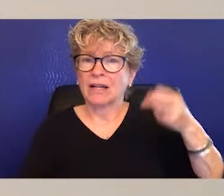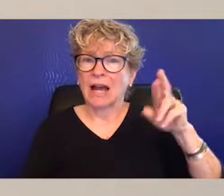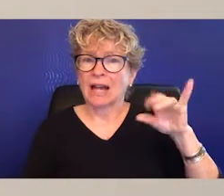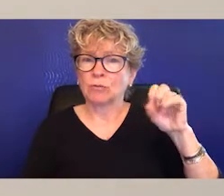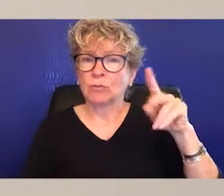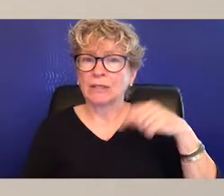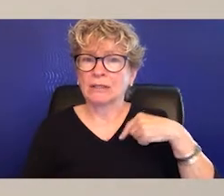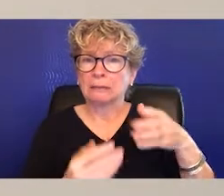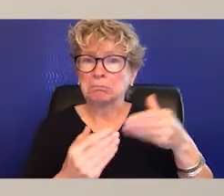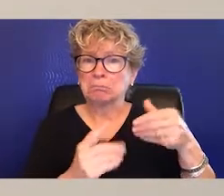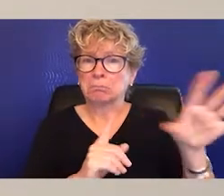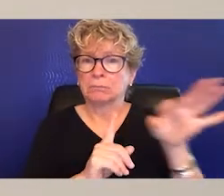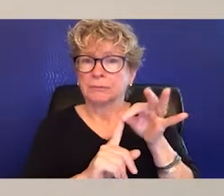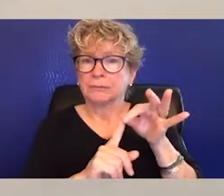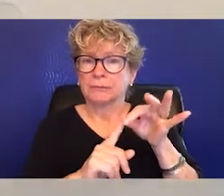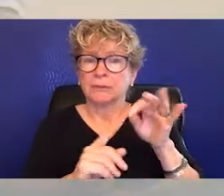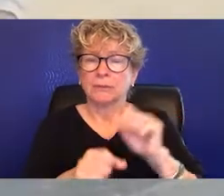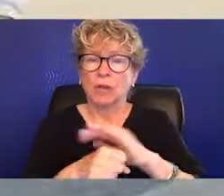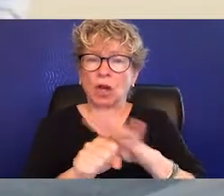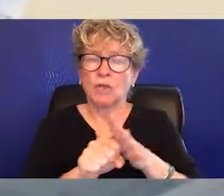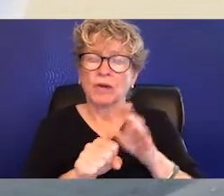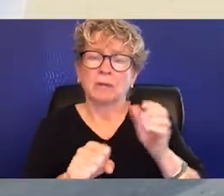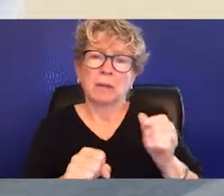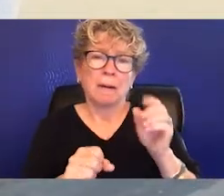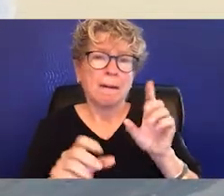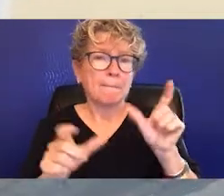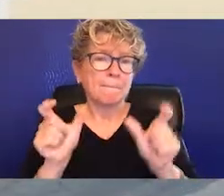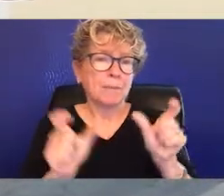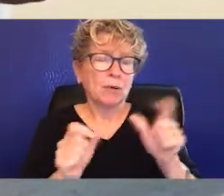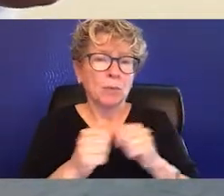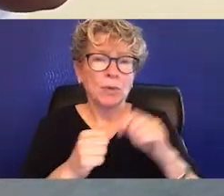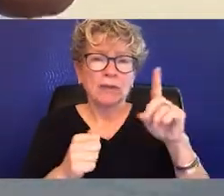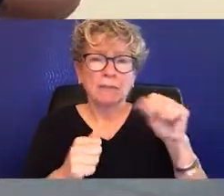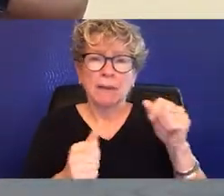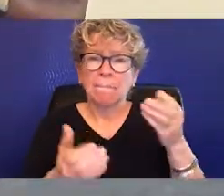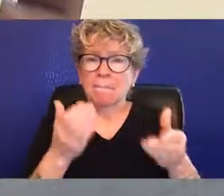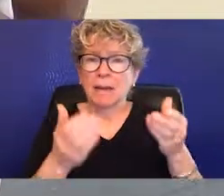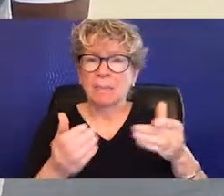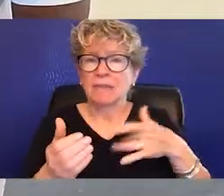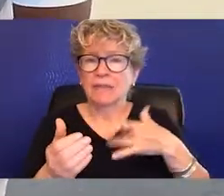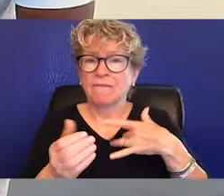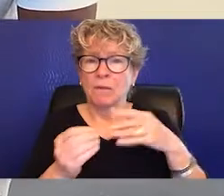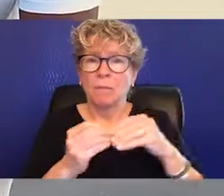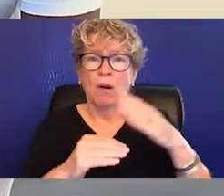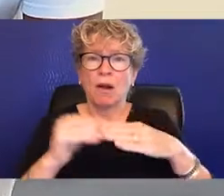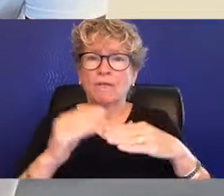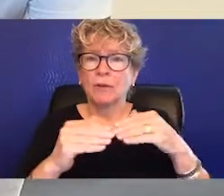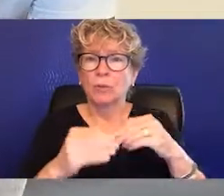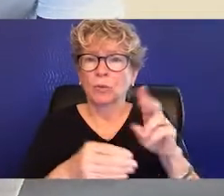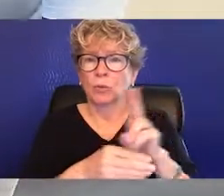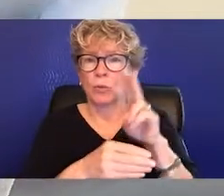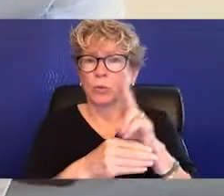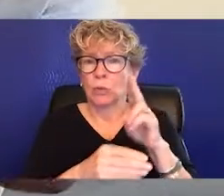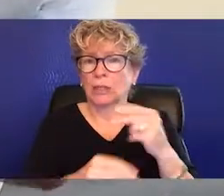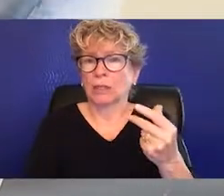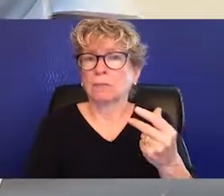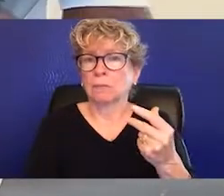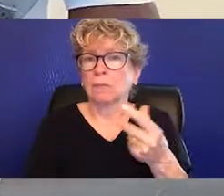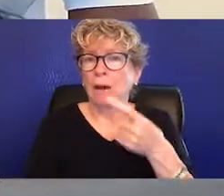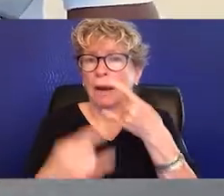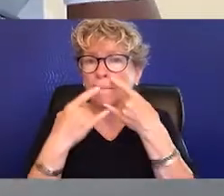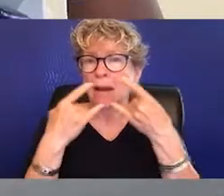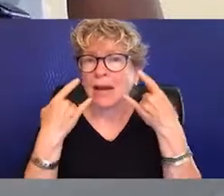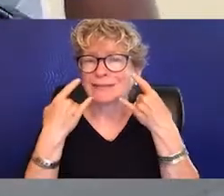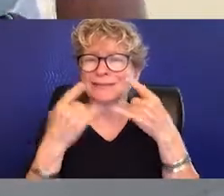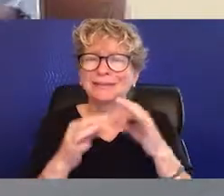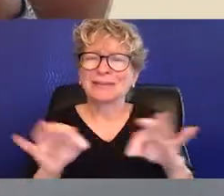at higher risk for contracting COVID-19. People with disabilities are among those people who may feel more comfortable